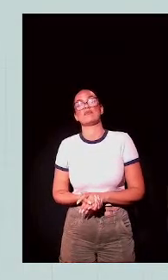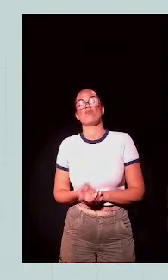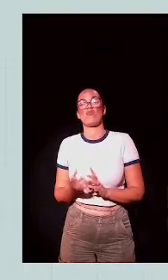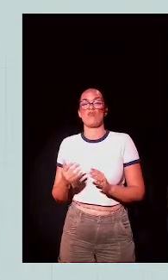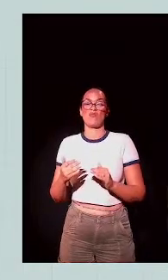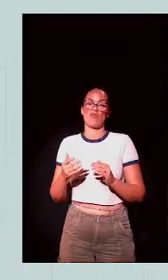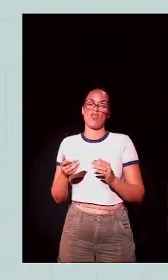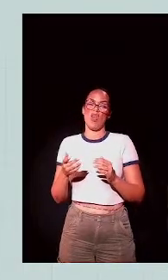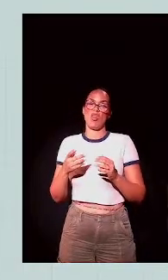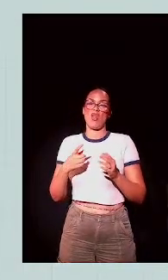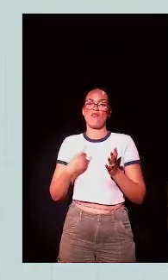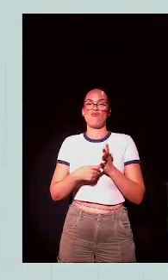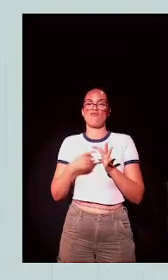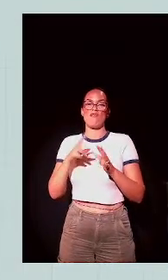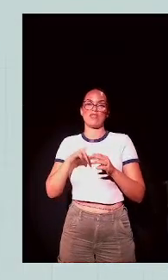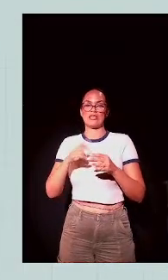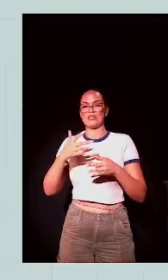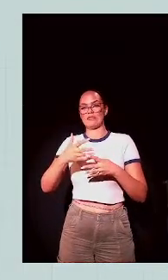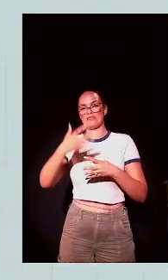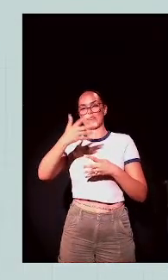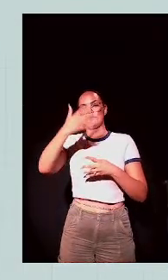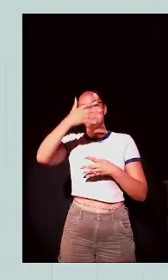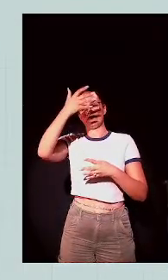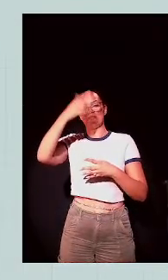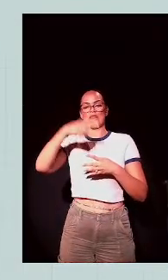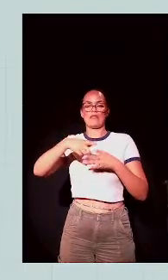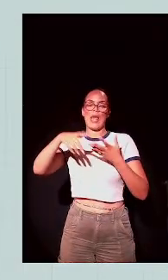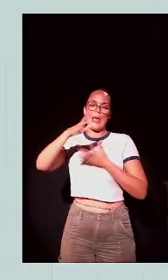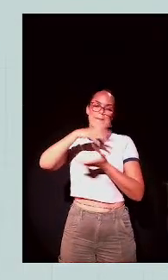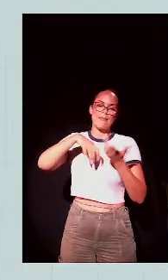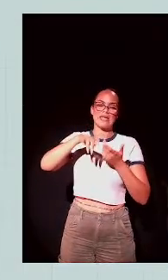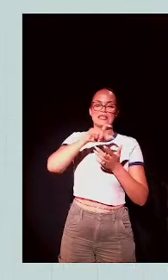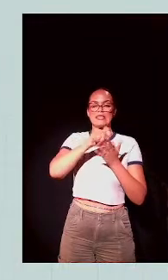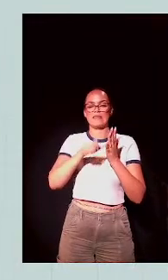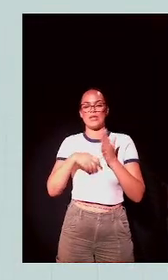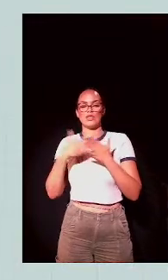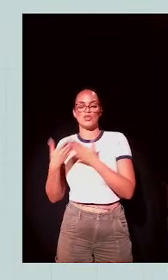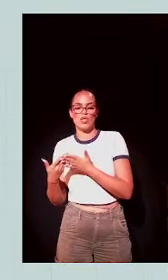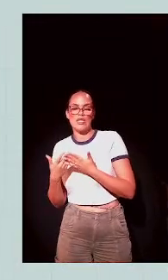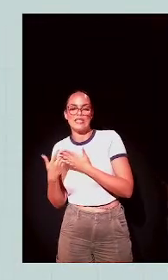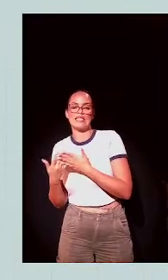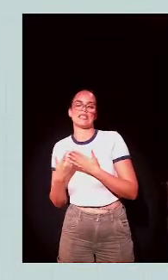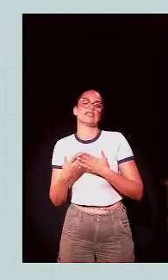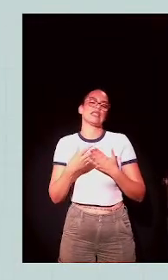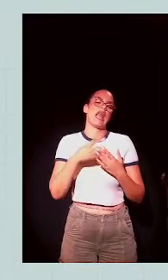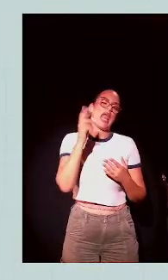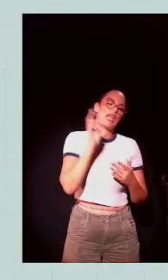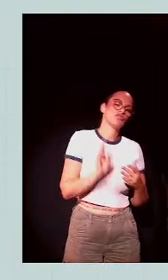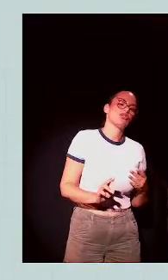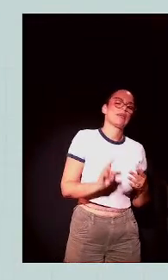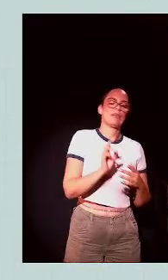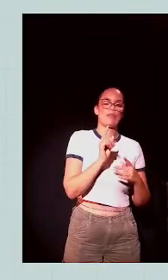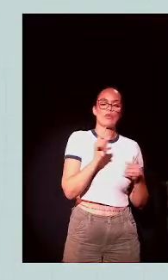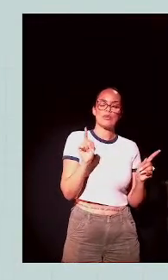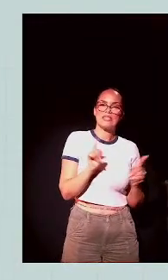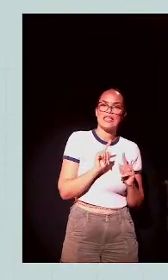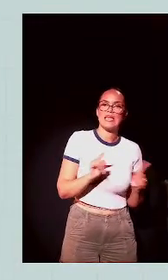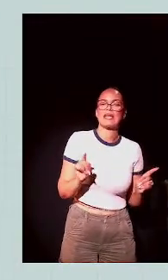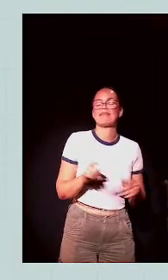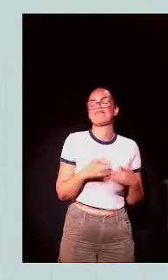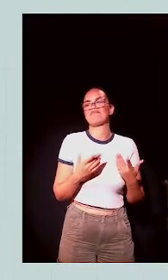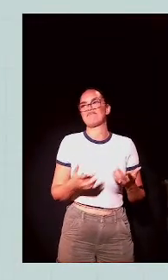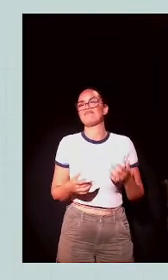general. A mix of disability studies and electronic music but